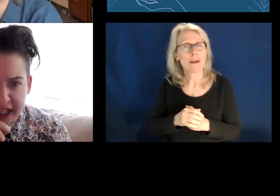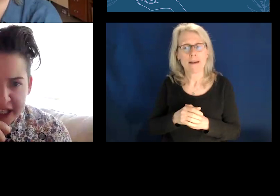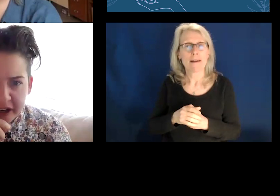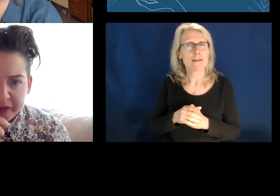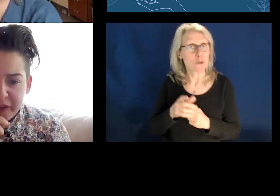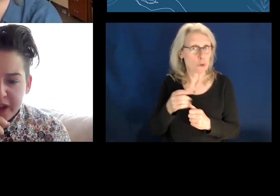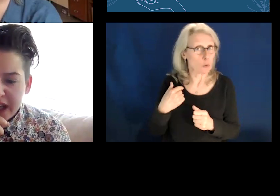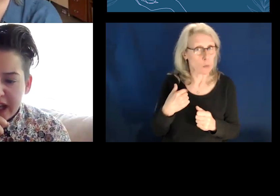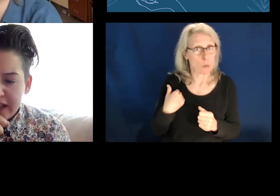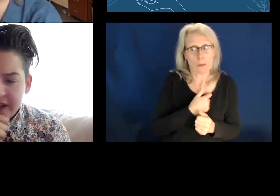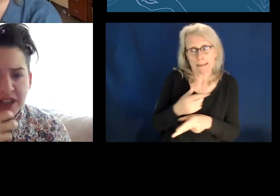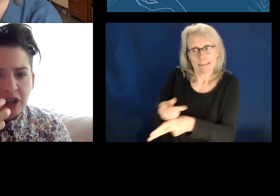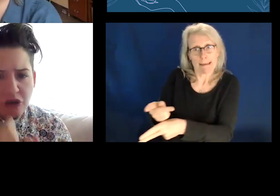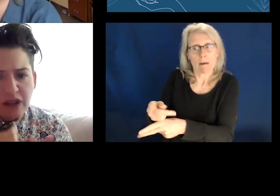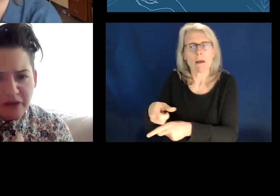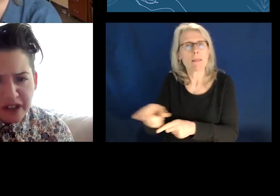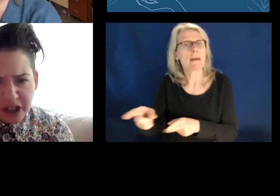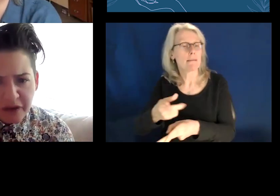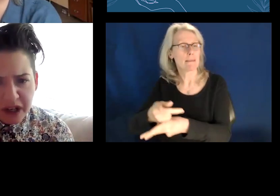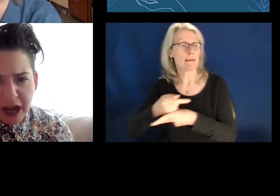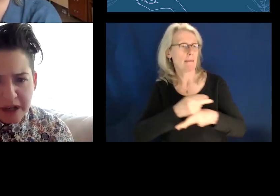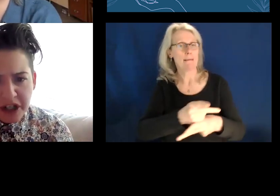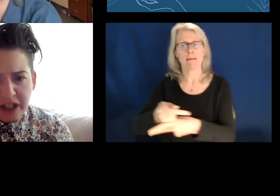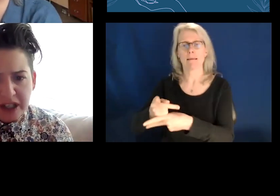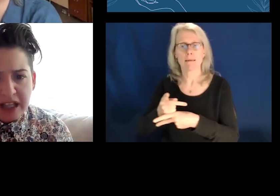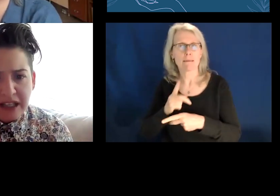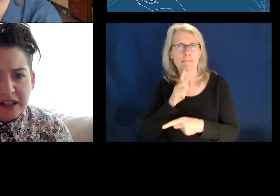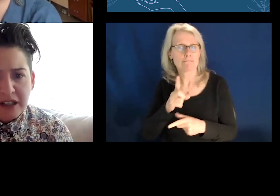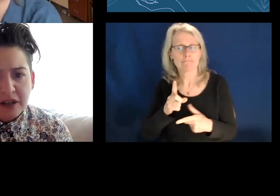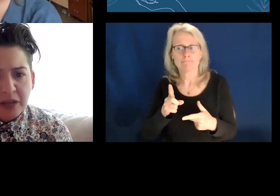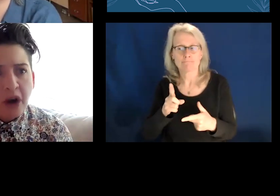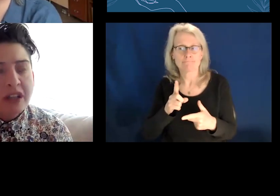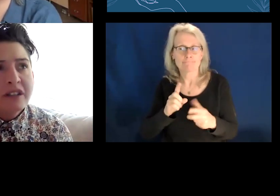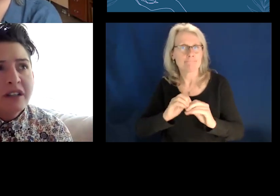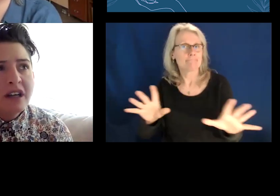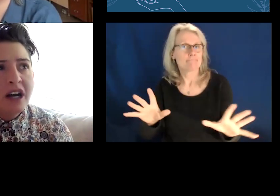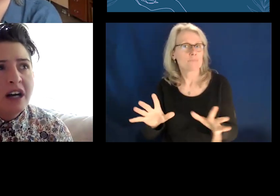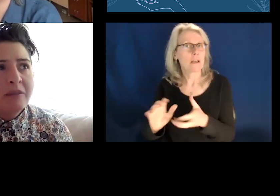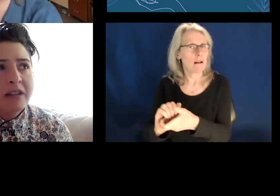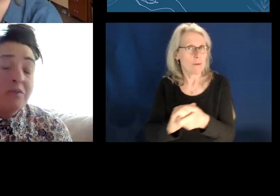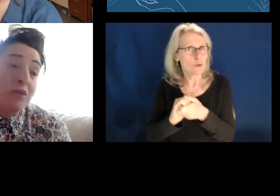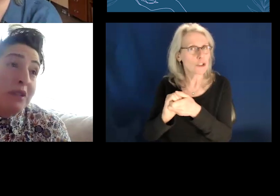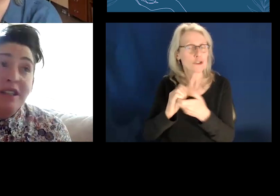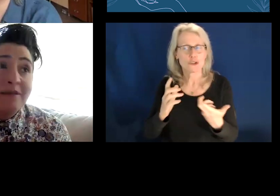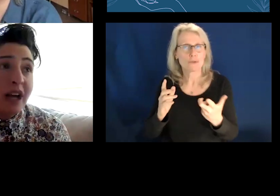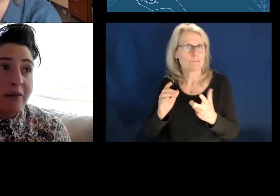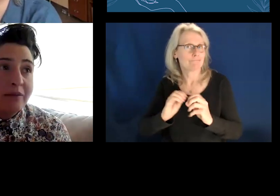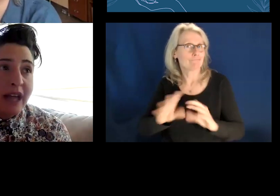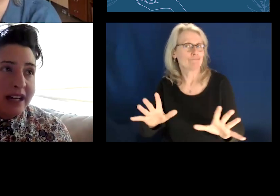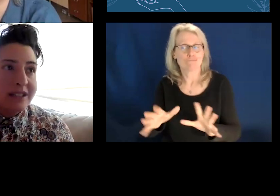are taken care of. And there is like a true definition of collaboration in that sense, you know, that bond. And to